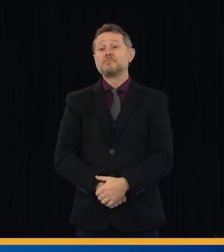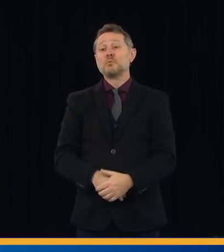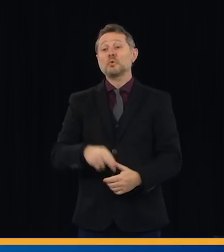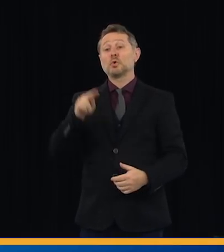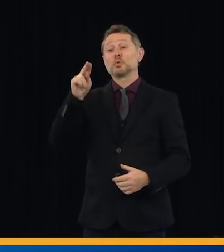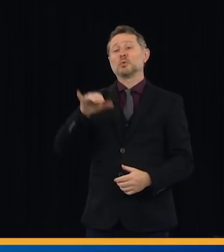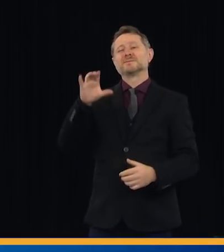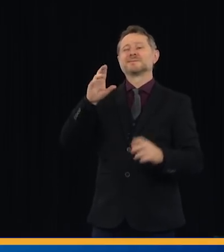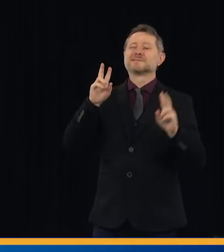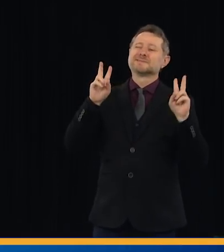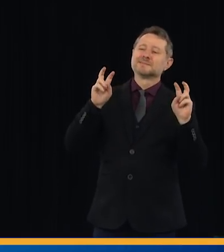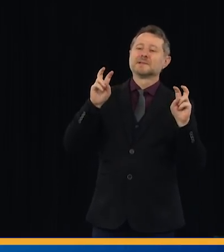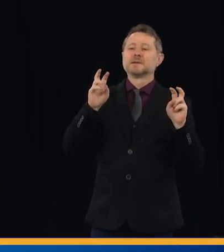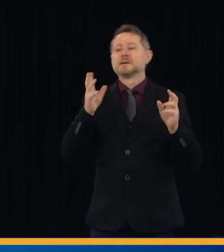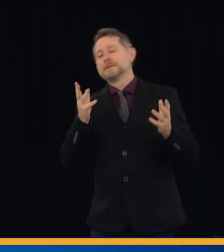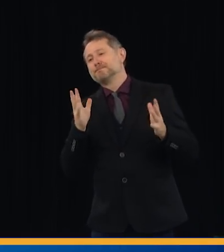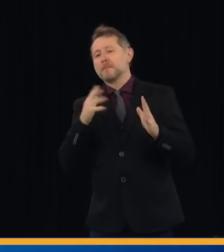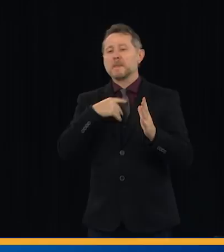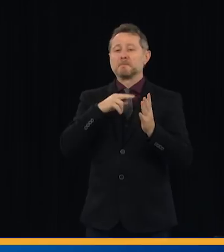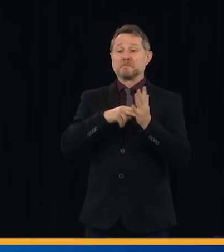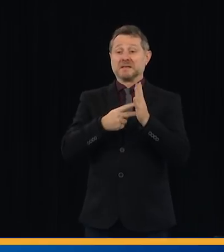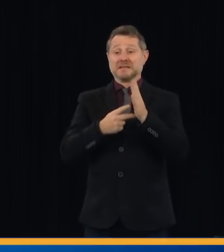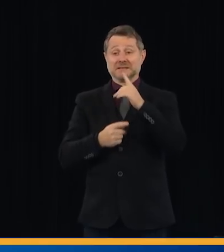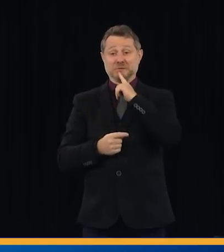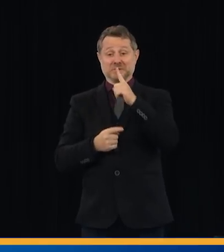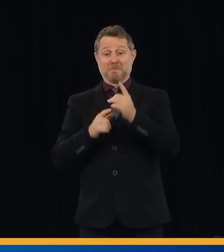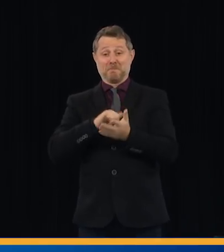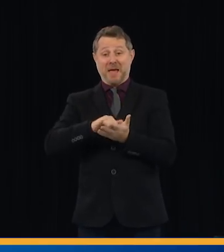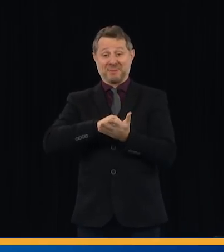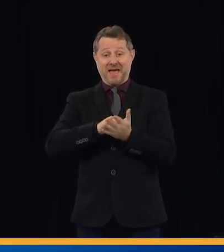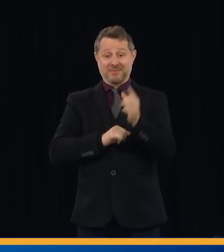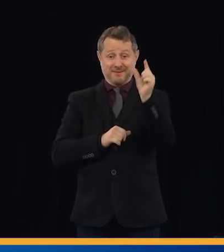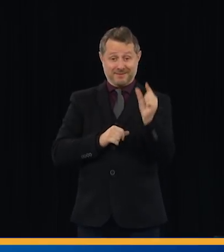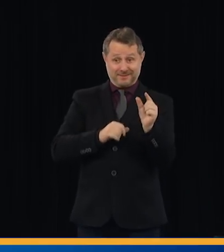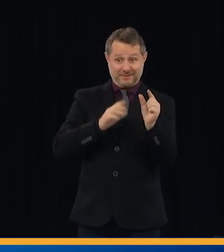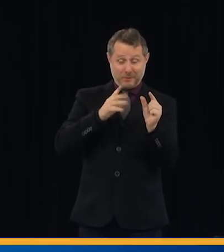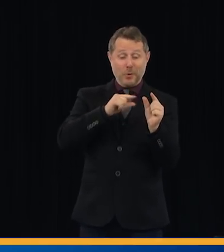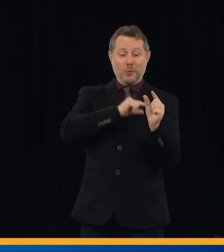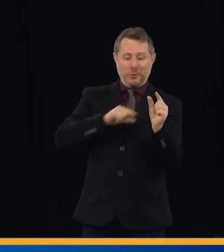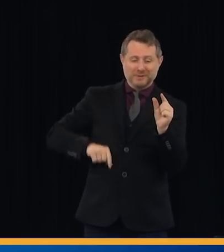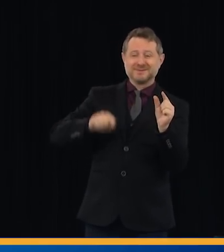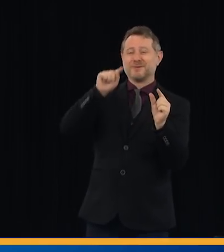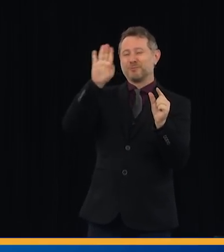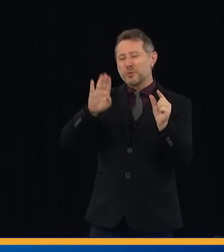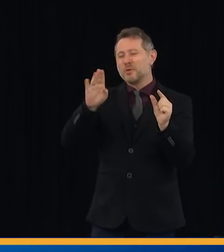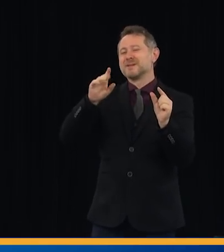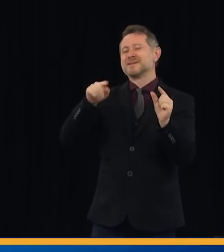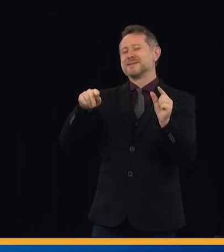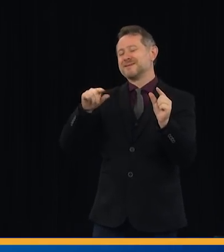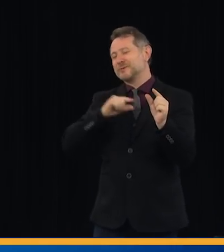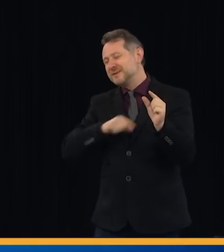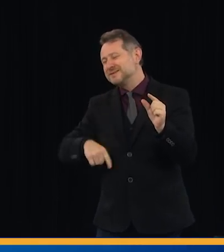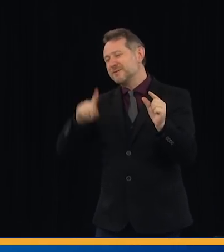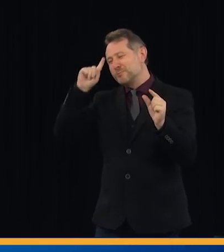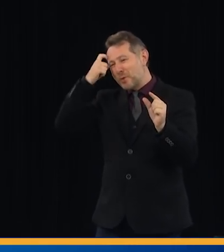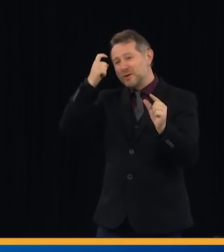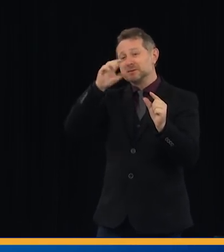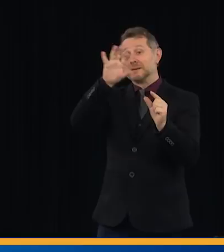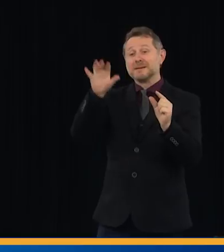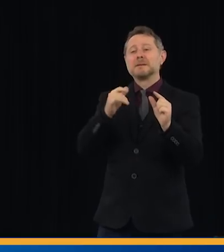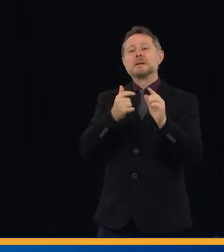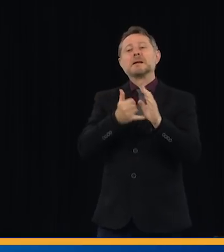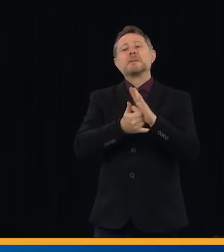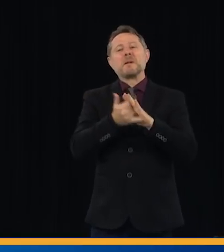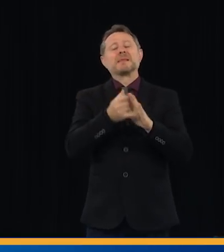from New York City. They're outer borough. Queens, Brooklyn, Staten Island, Bronx, those are outer boroughs. Manhattan is the inner borough, but they